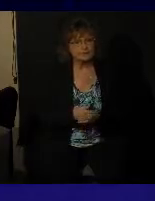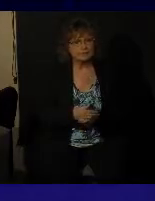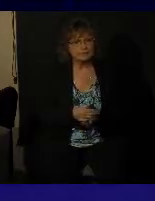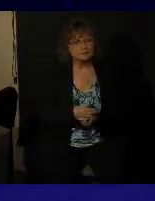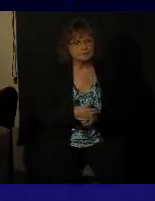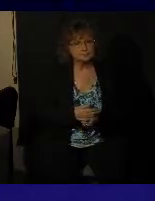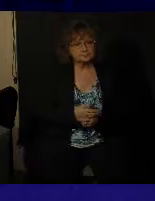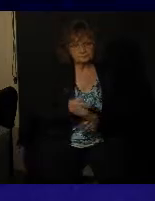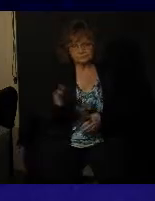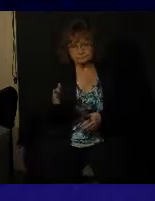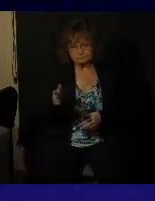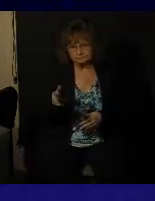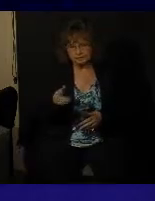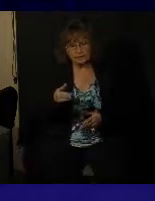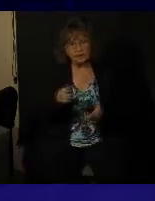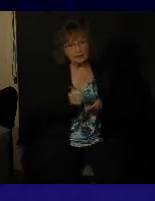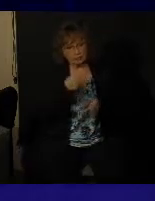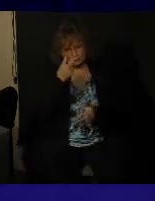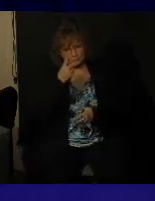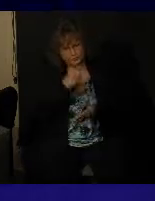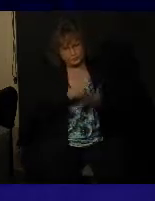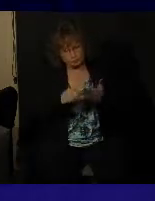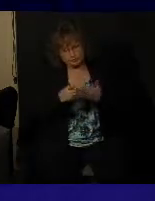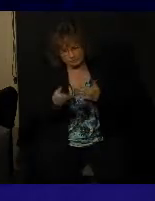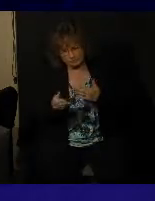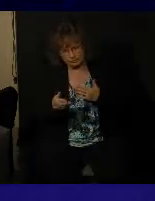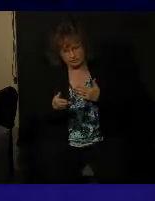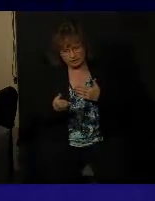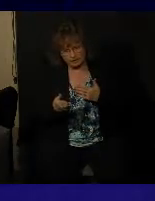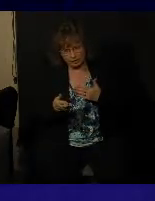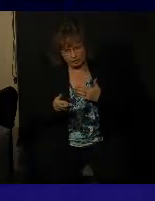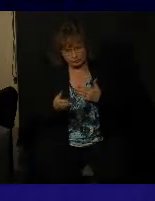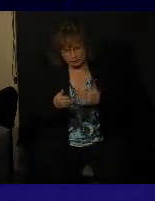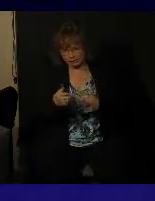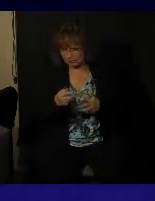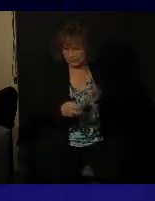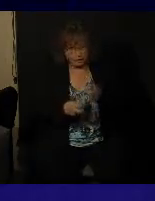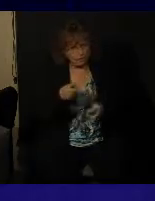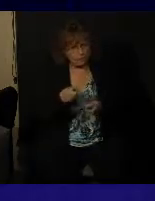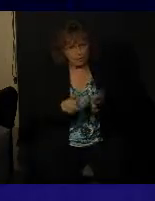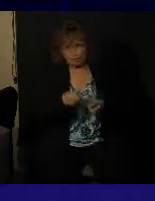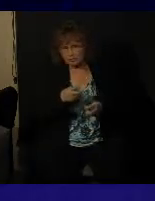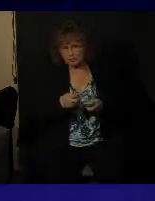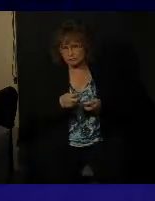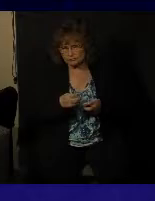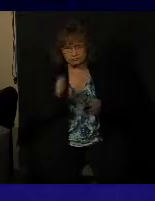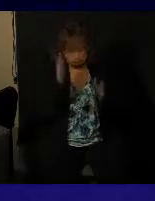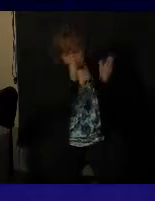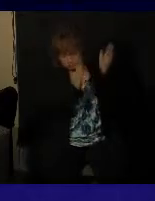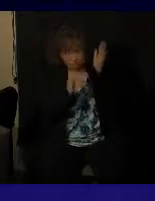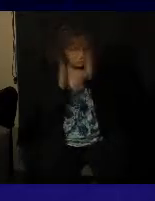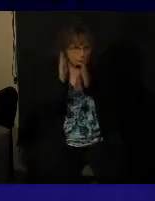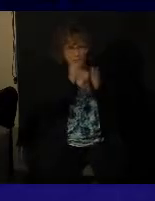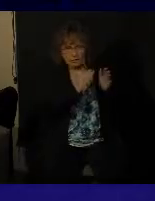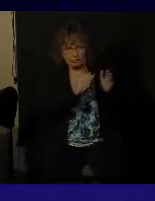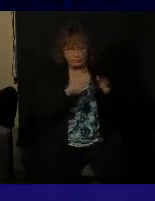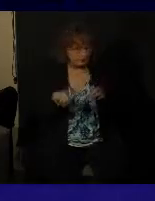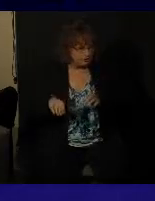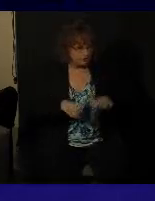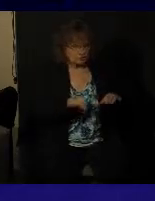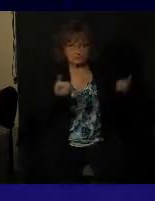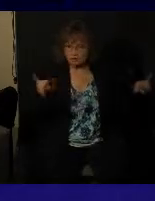in any trouble, did what I was supposed to. I was doing the bare minimum, but that was better than not doing anything at all, in their